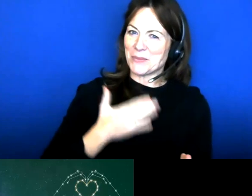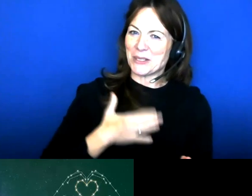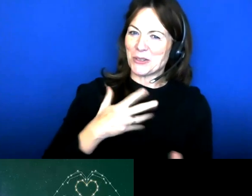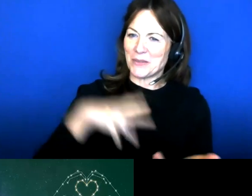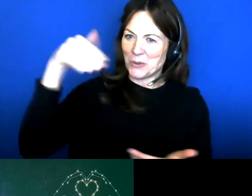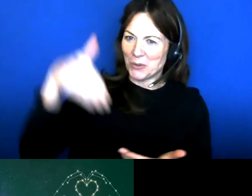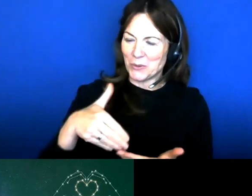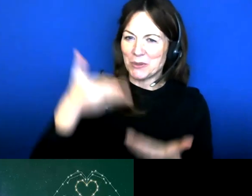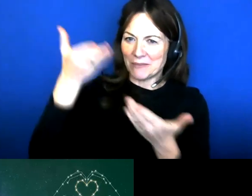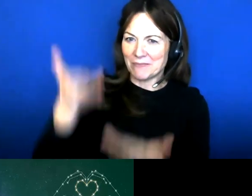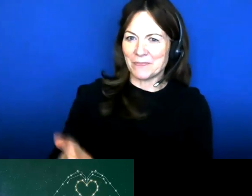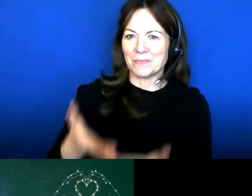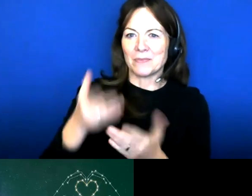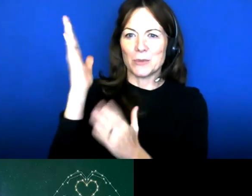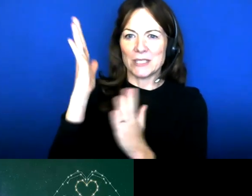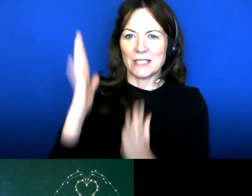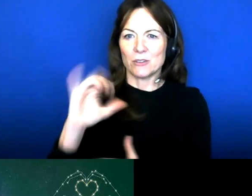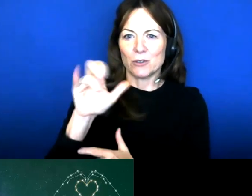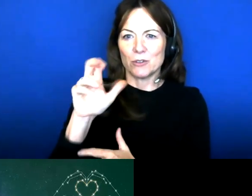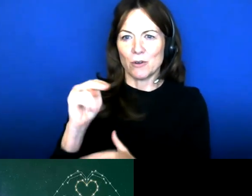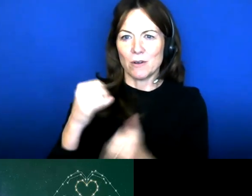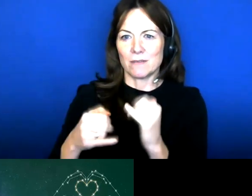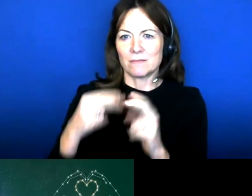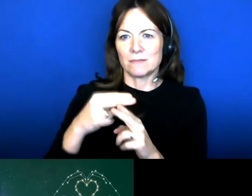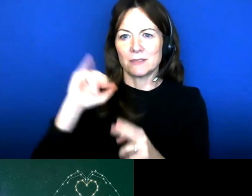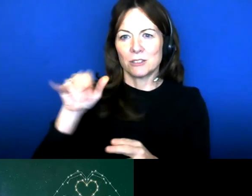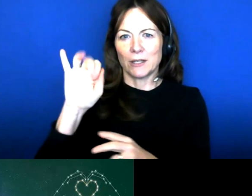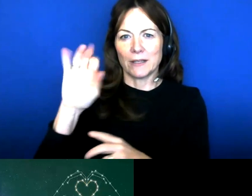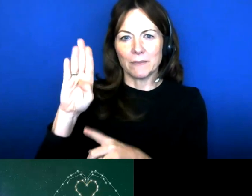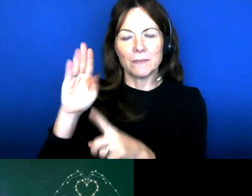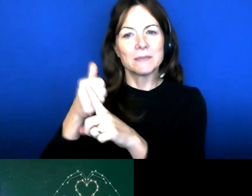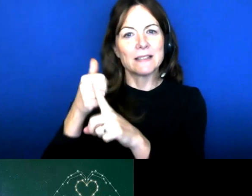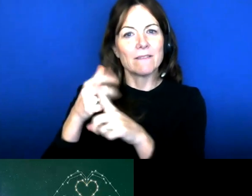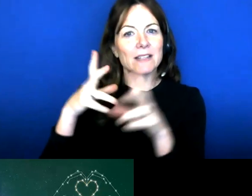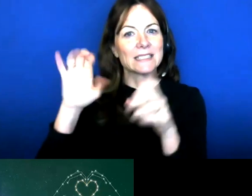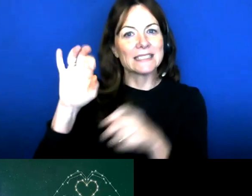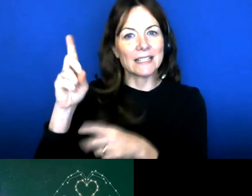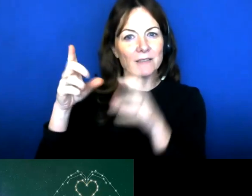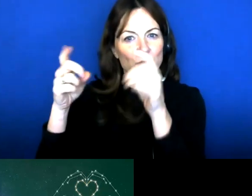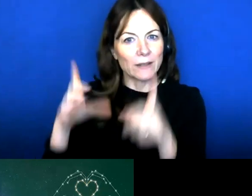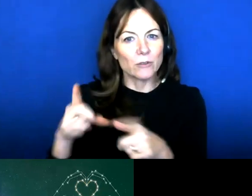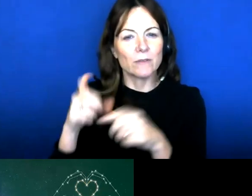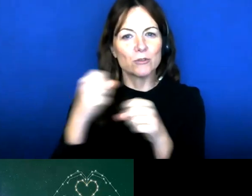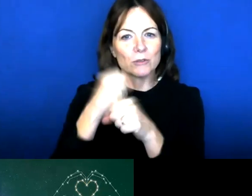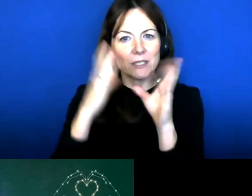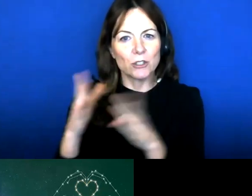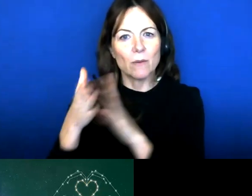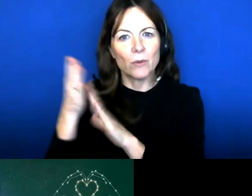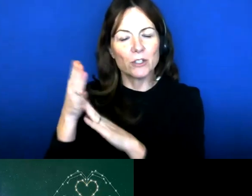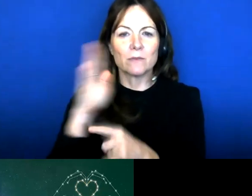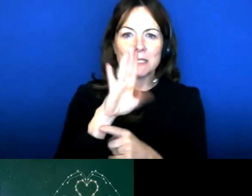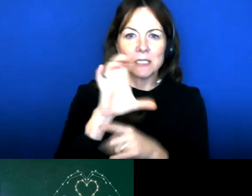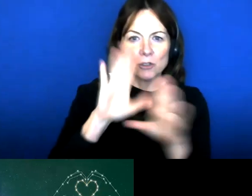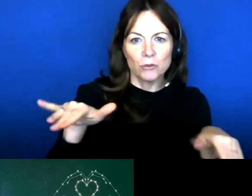presenter, John Jacob. John is the Executive Director of Strategic Operations at BC Children's and BC Women's